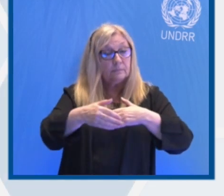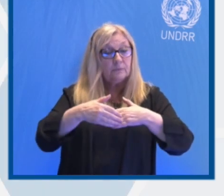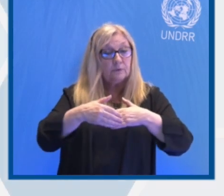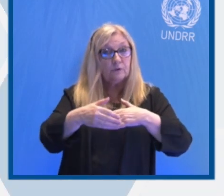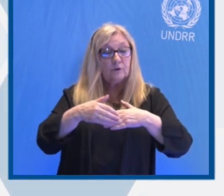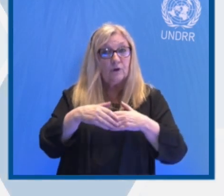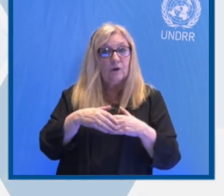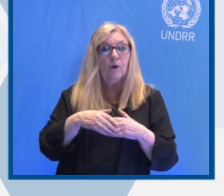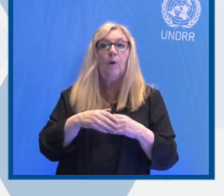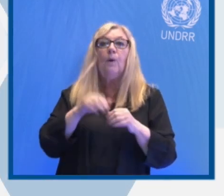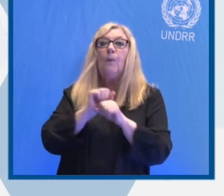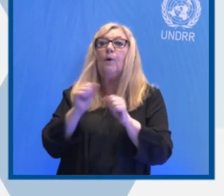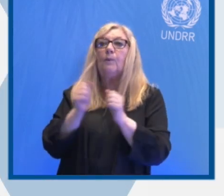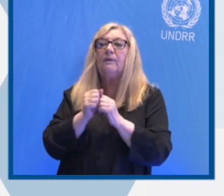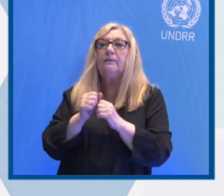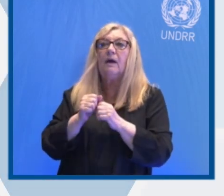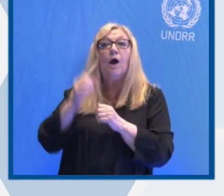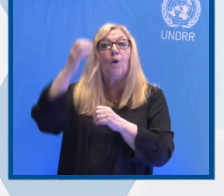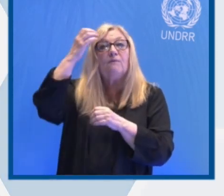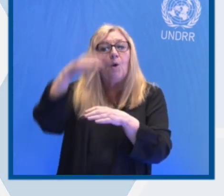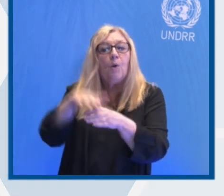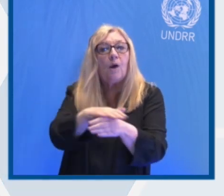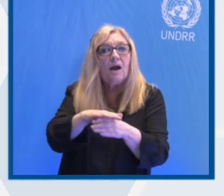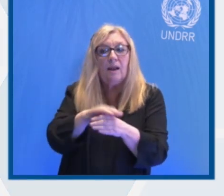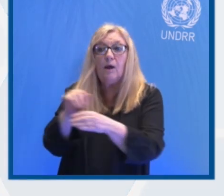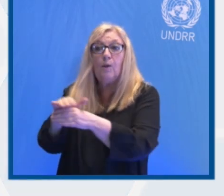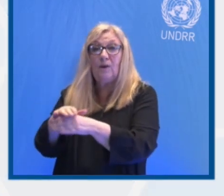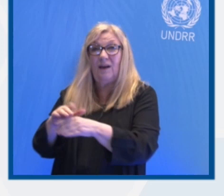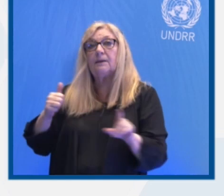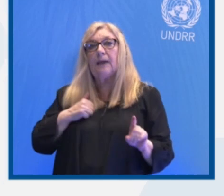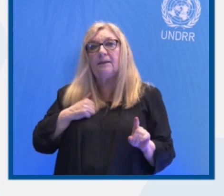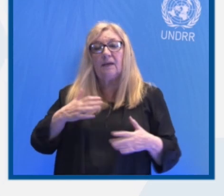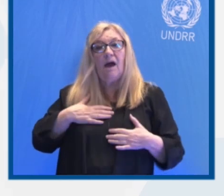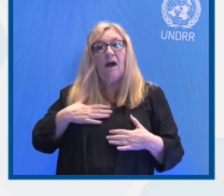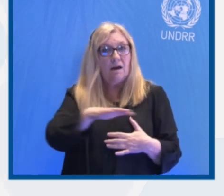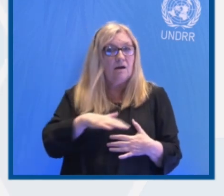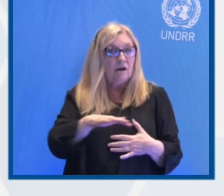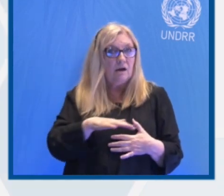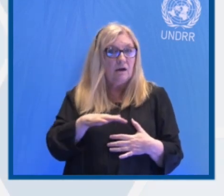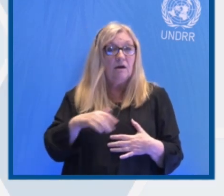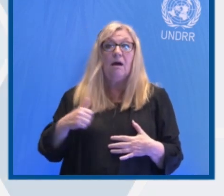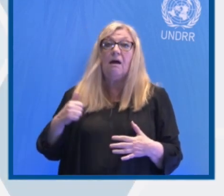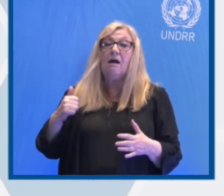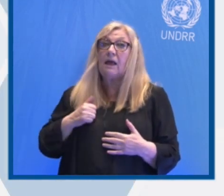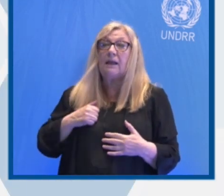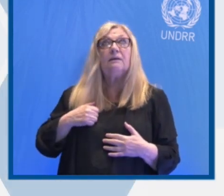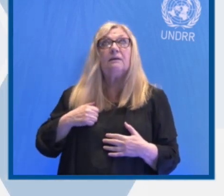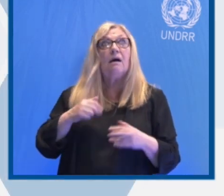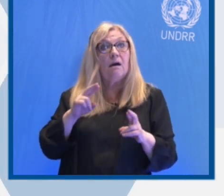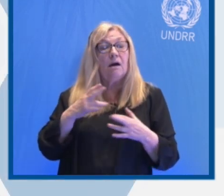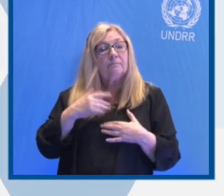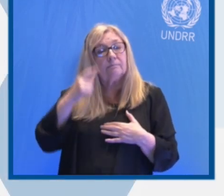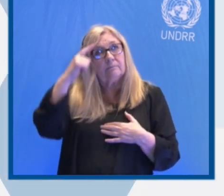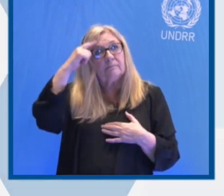working with municipalities, so local governments in Canada, and what we would like to do through